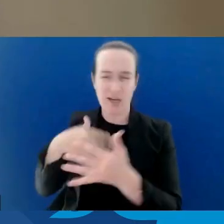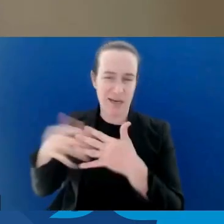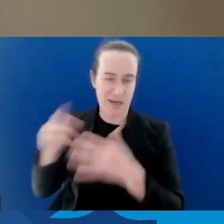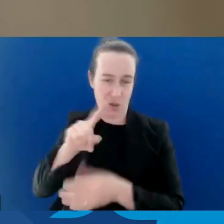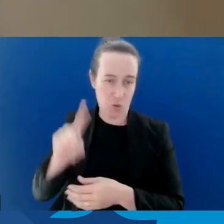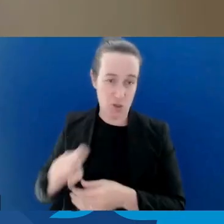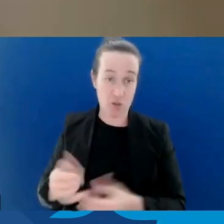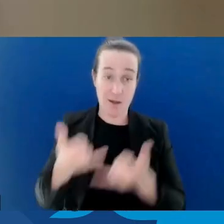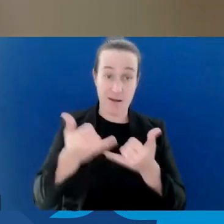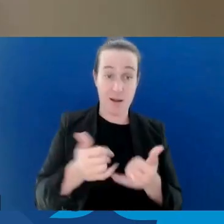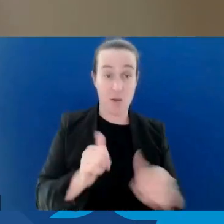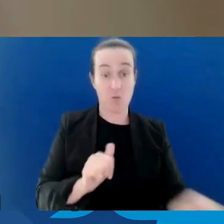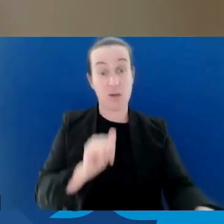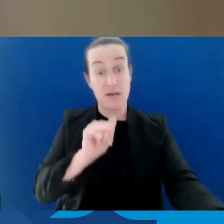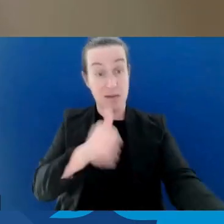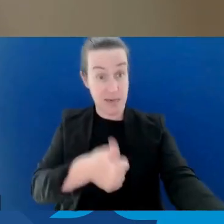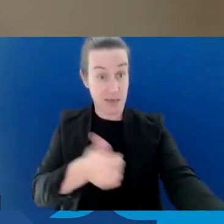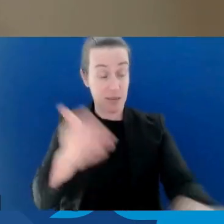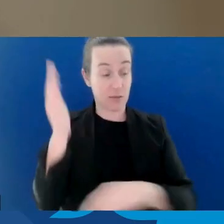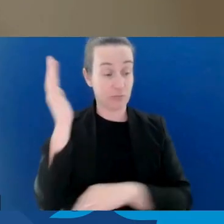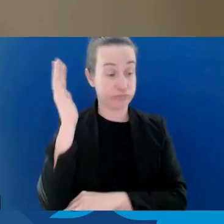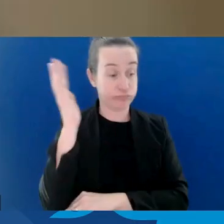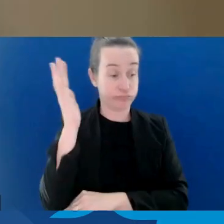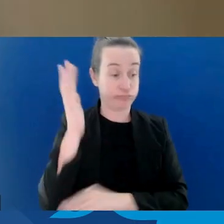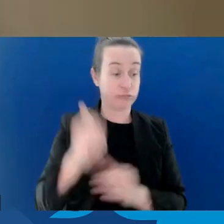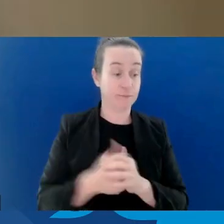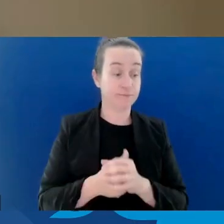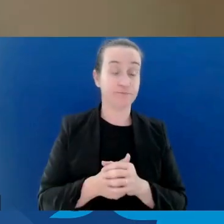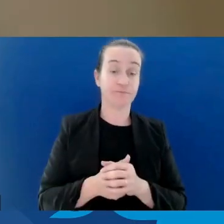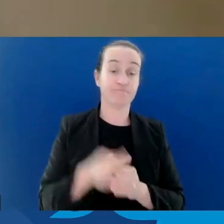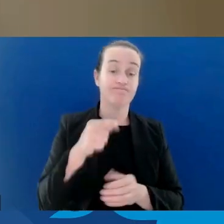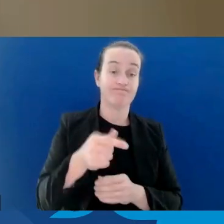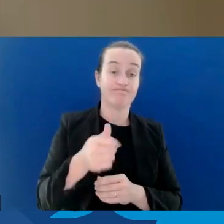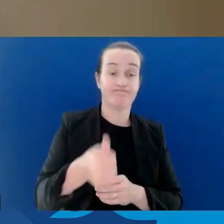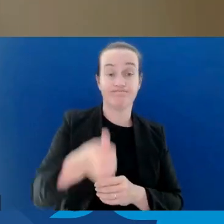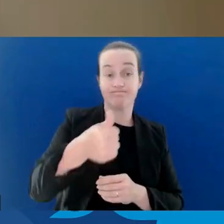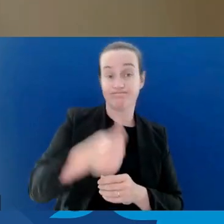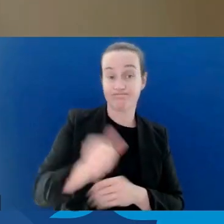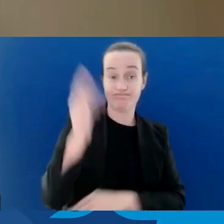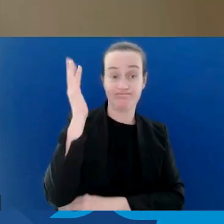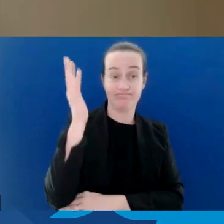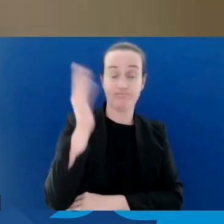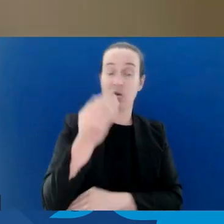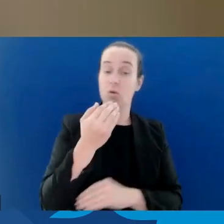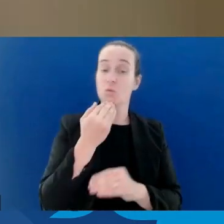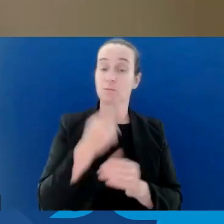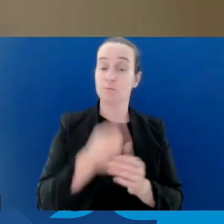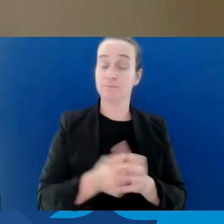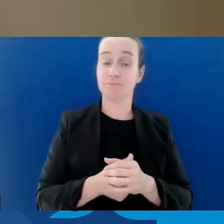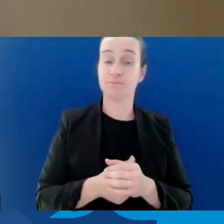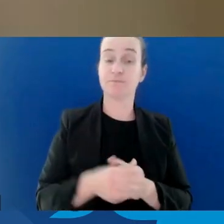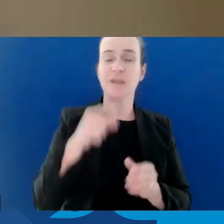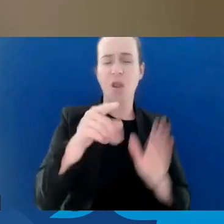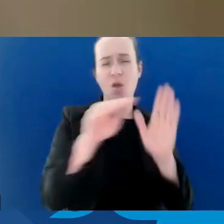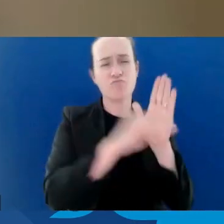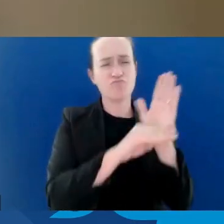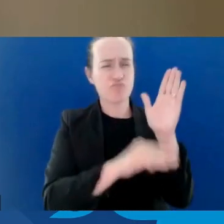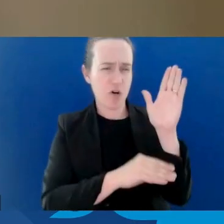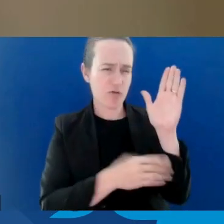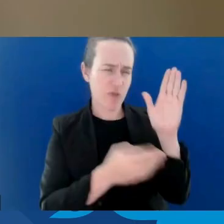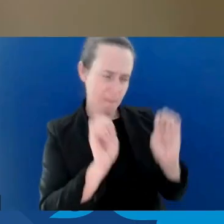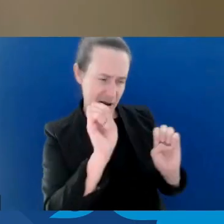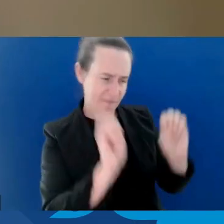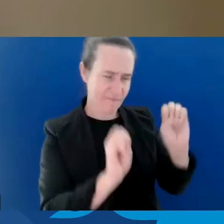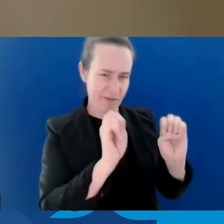on now to the next presenter. And the next presenter will present on the program evaluation of the